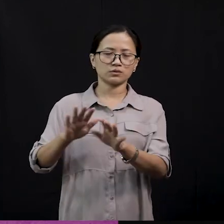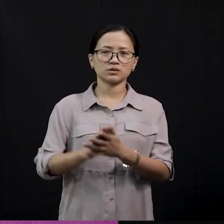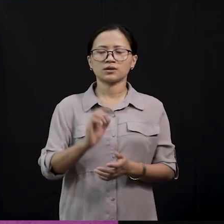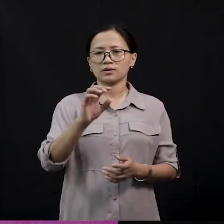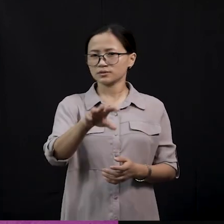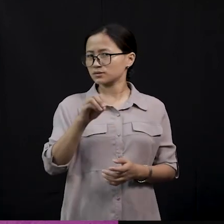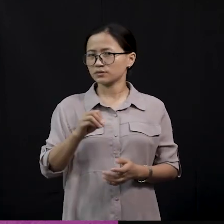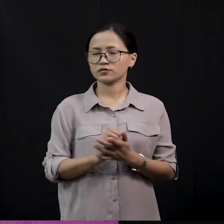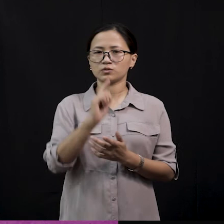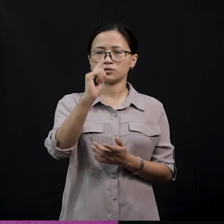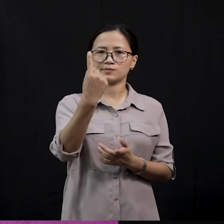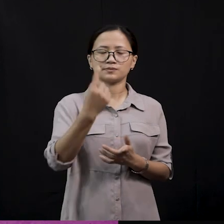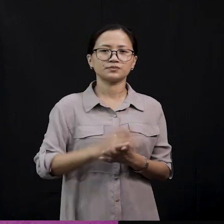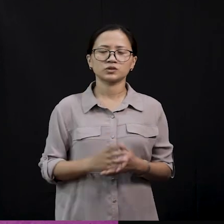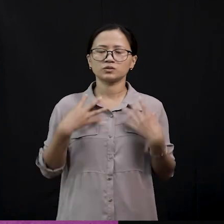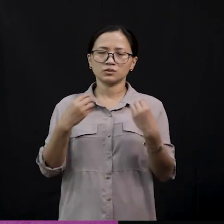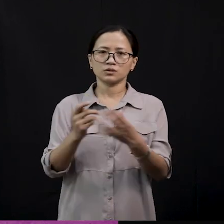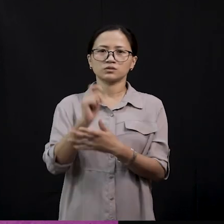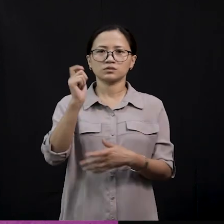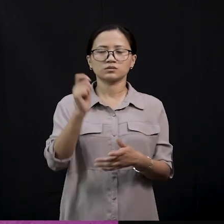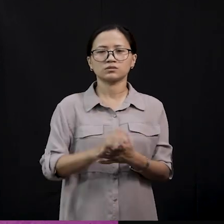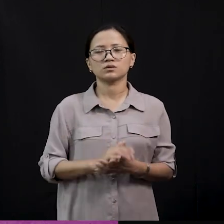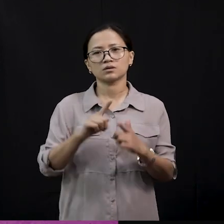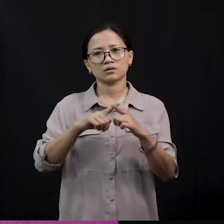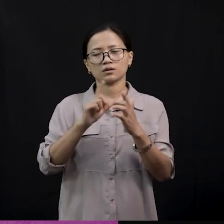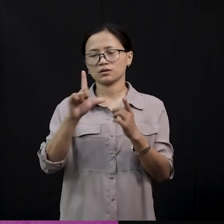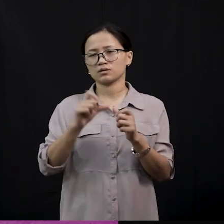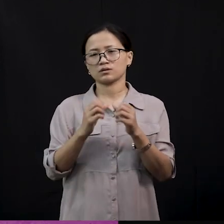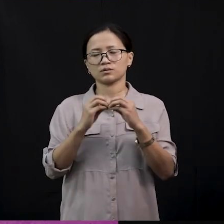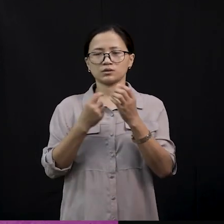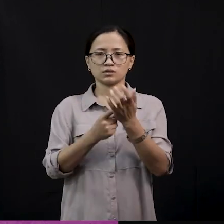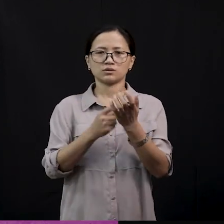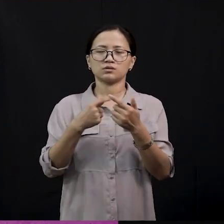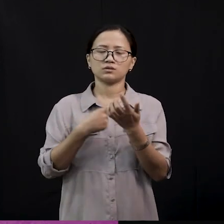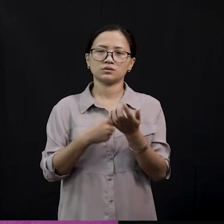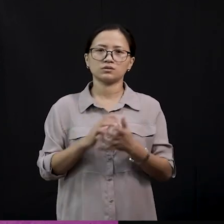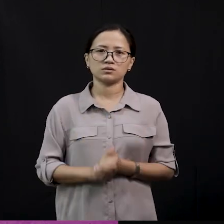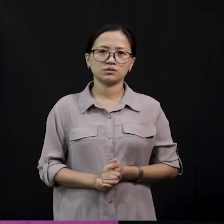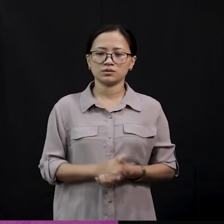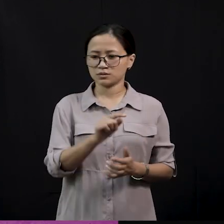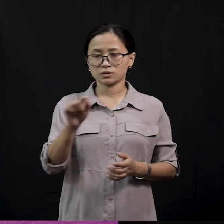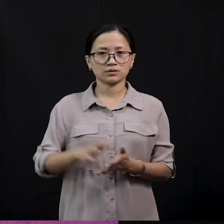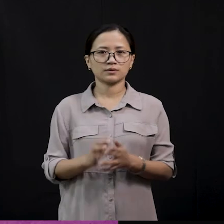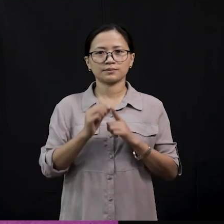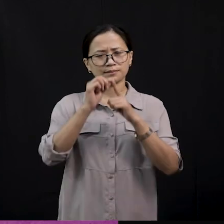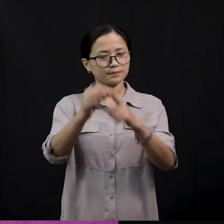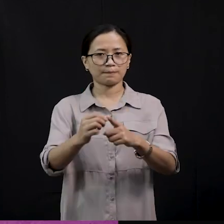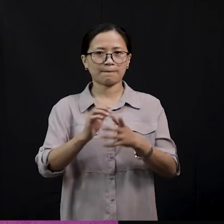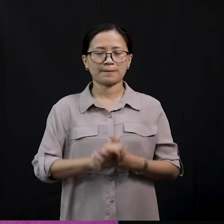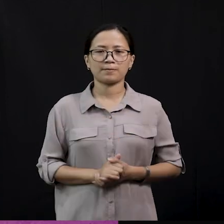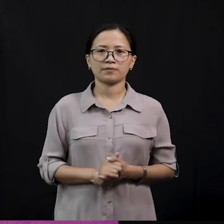except for one. He was willing to work or labor for the right things, things which are permanent, things